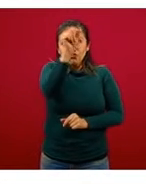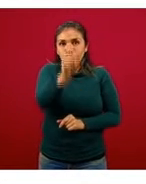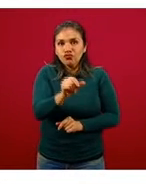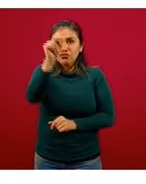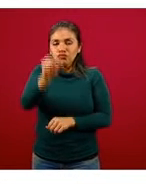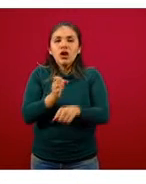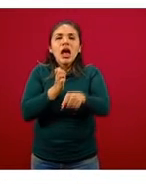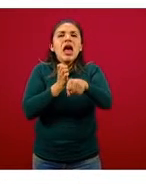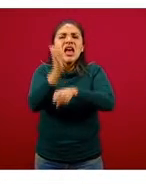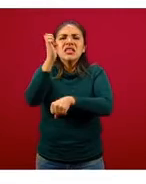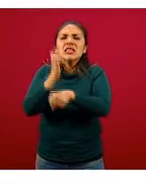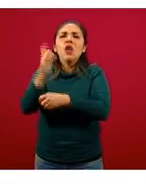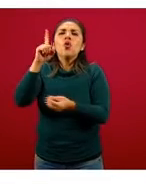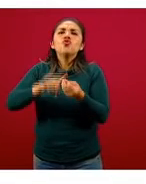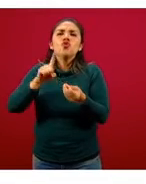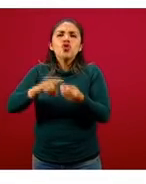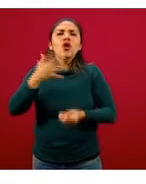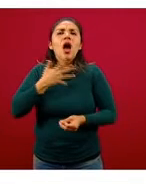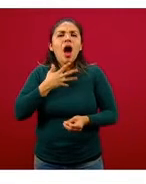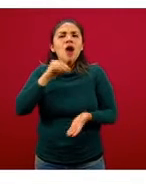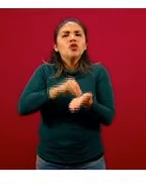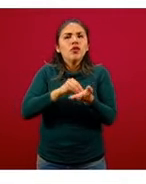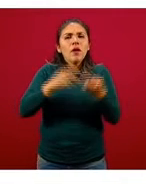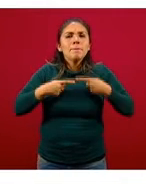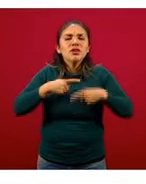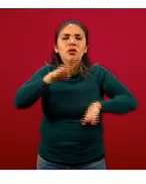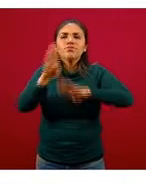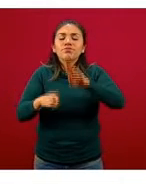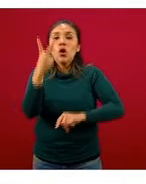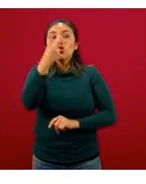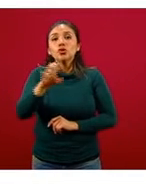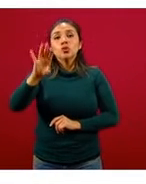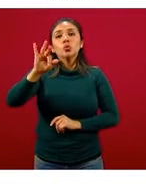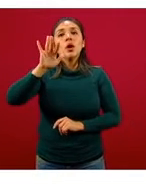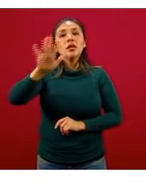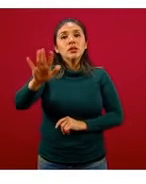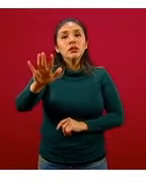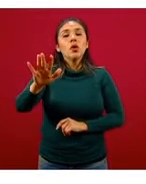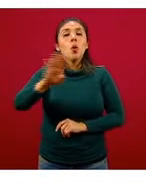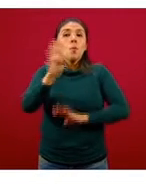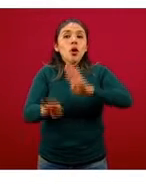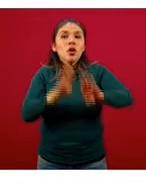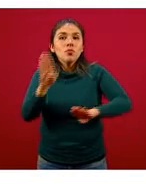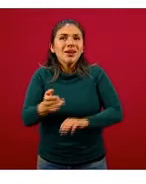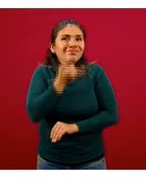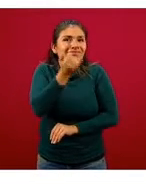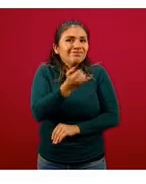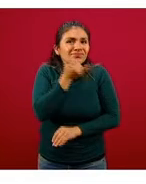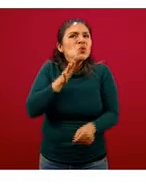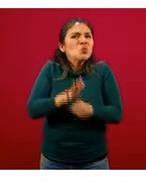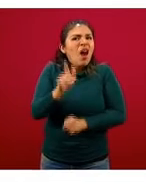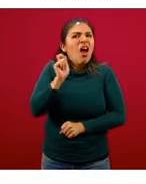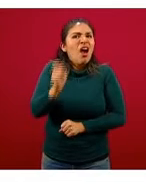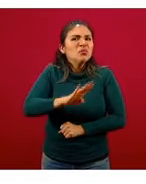organized by the state in which they occurred, in which they happened. And